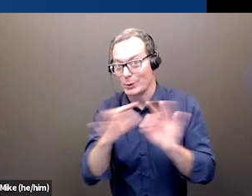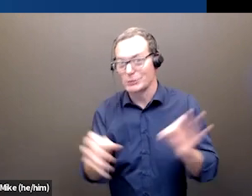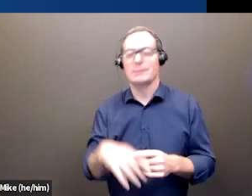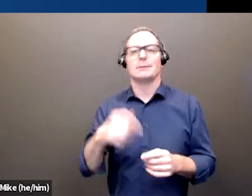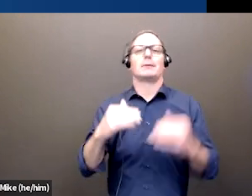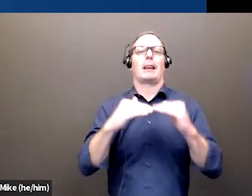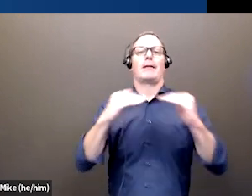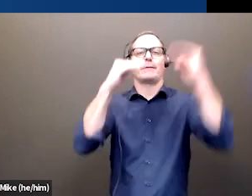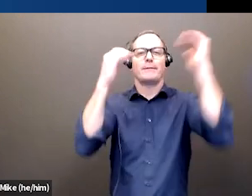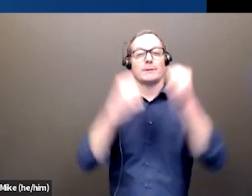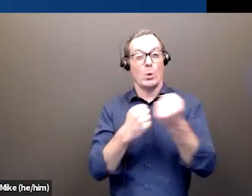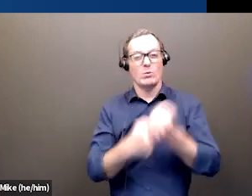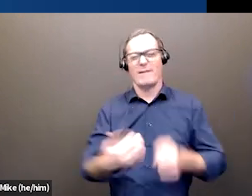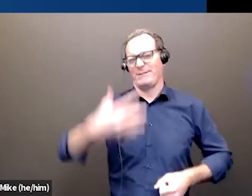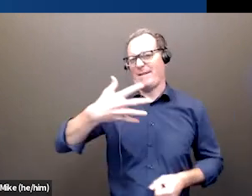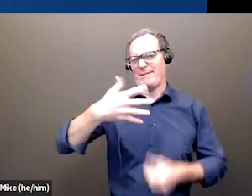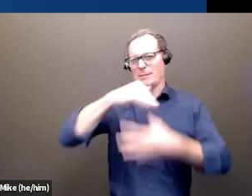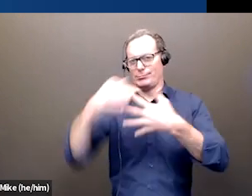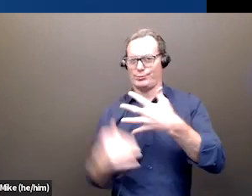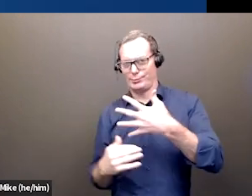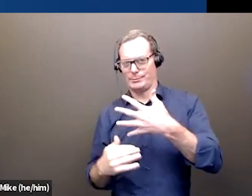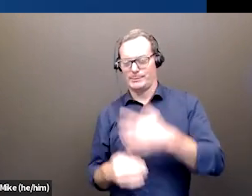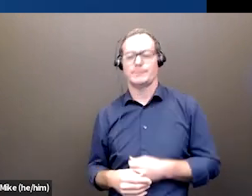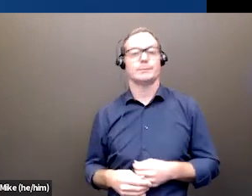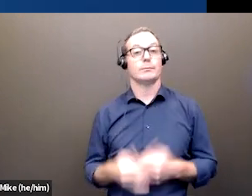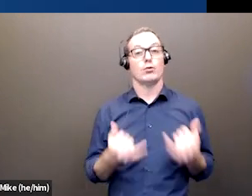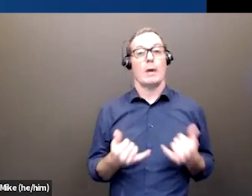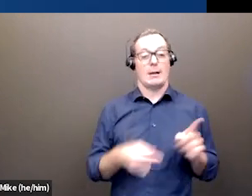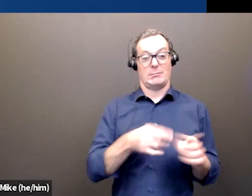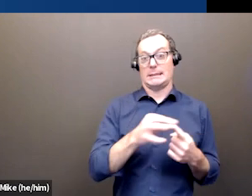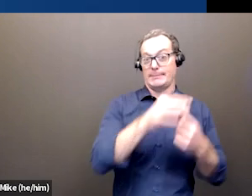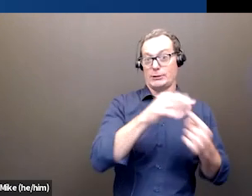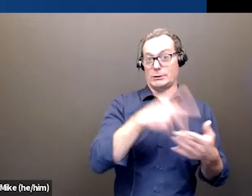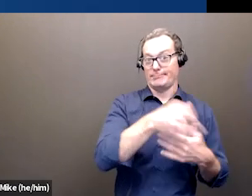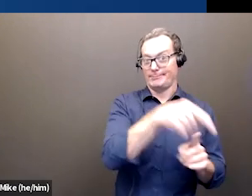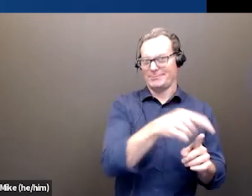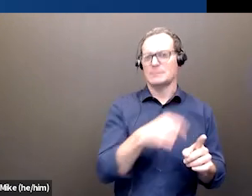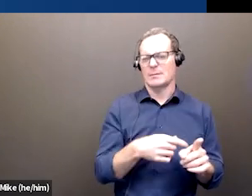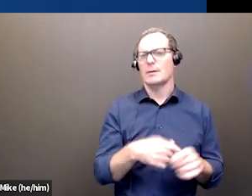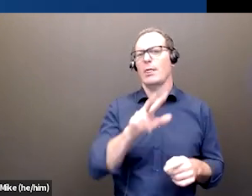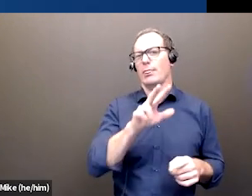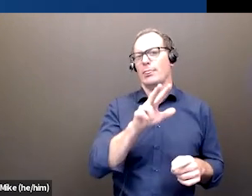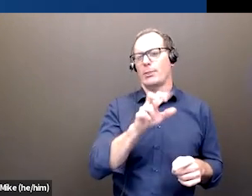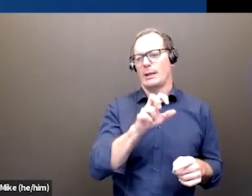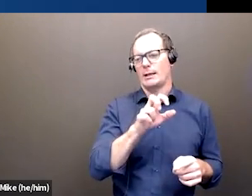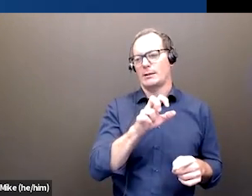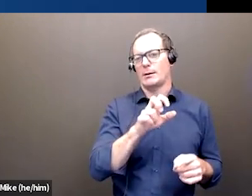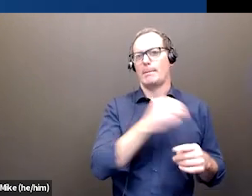support. Currently, the special needs project has 320 members and the moving on project